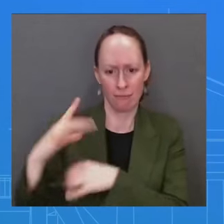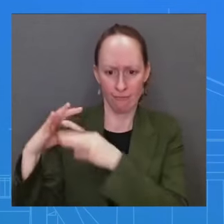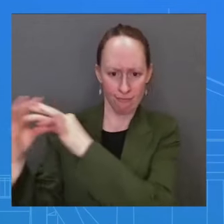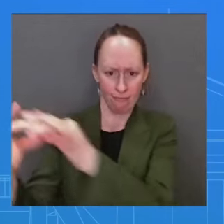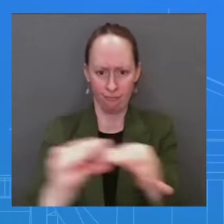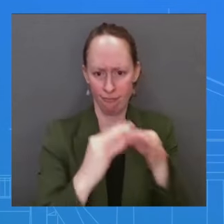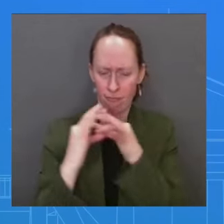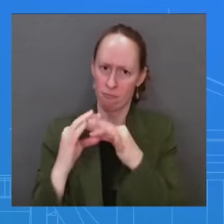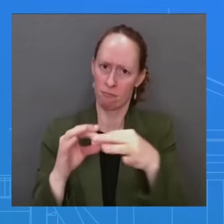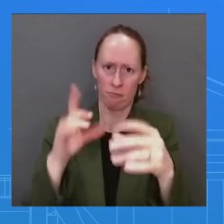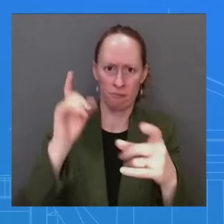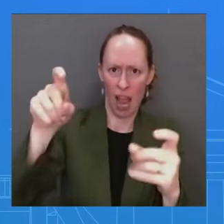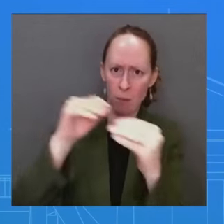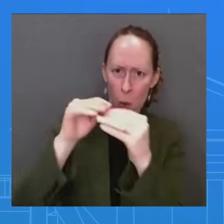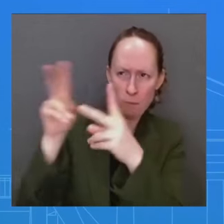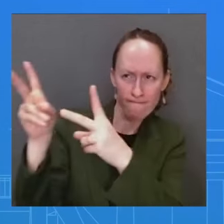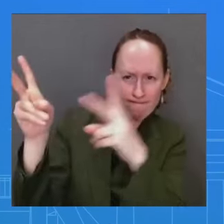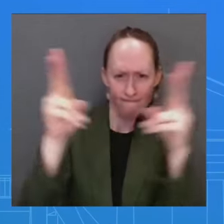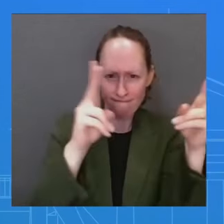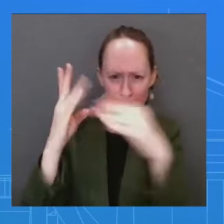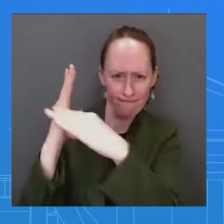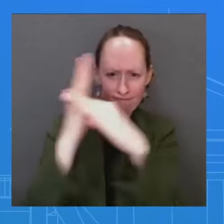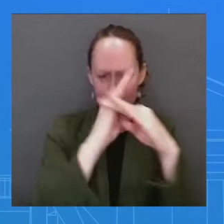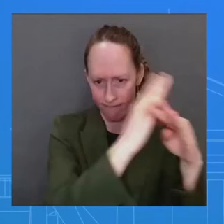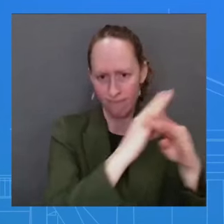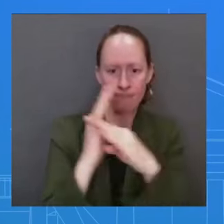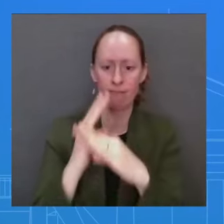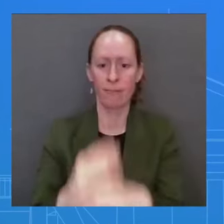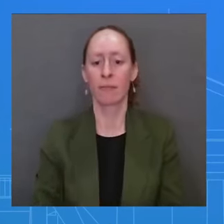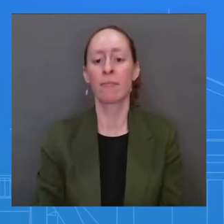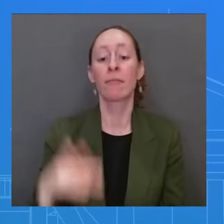call Operation Prosperity Guardian, and that's what you saw